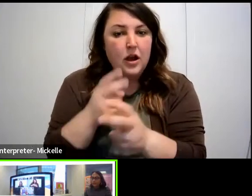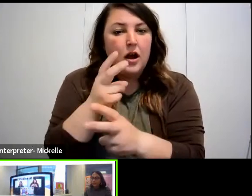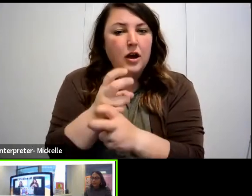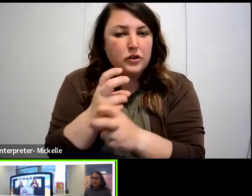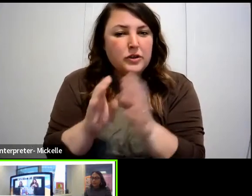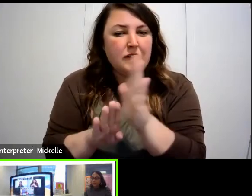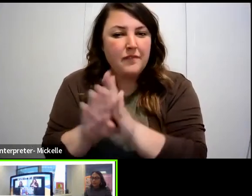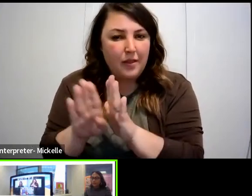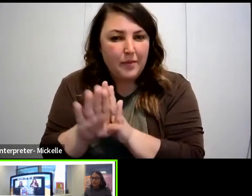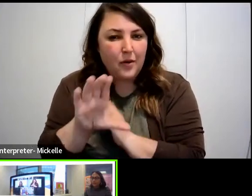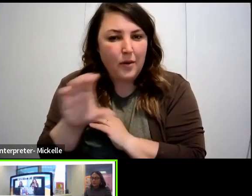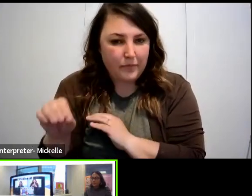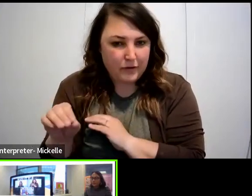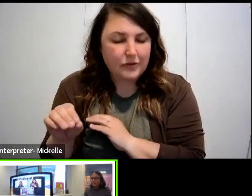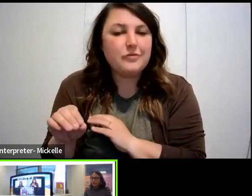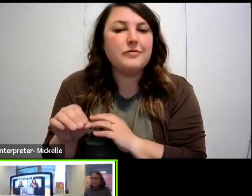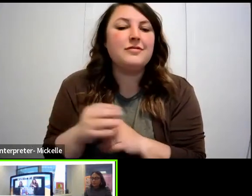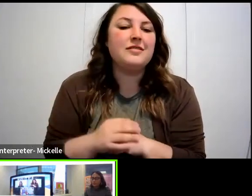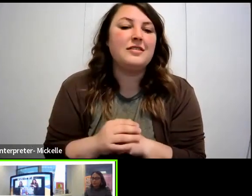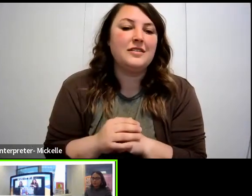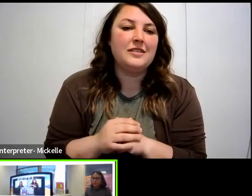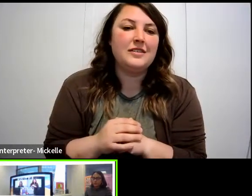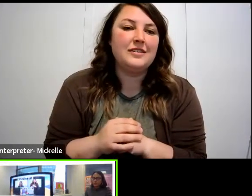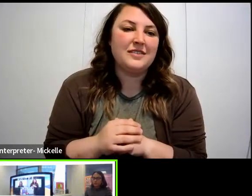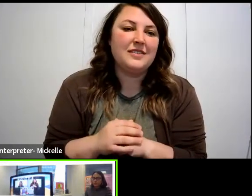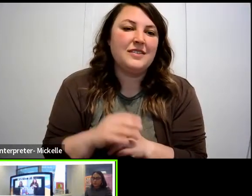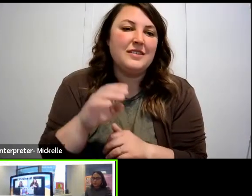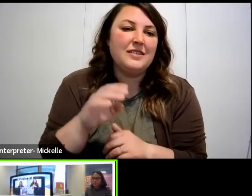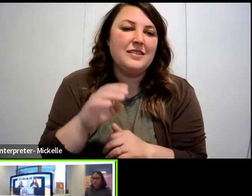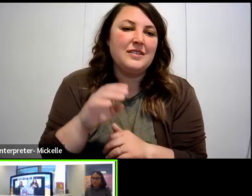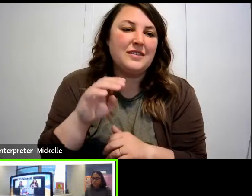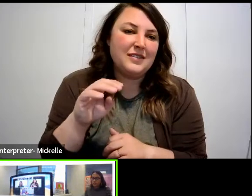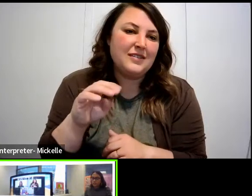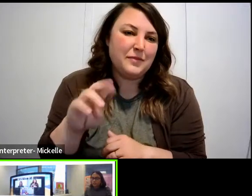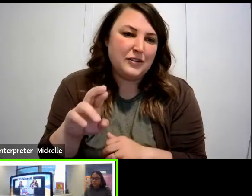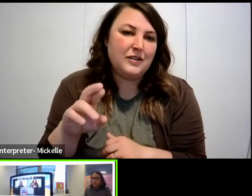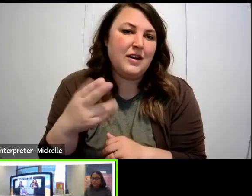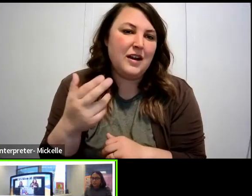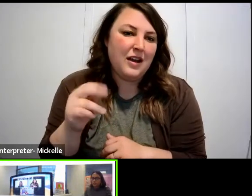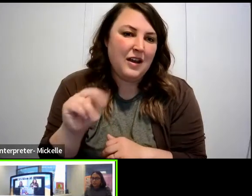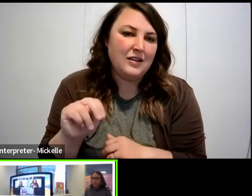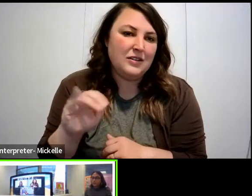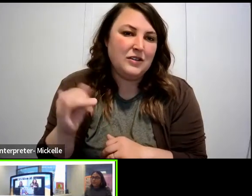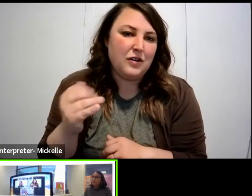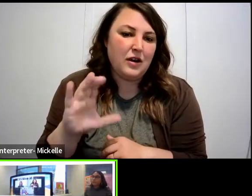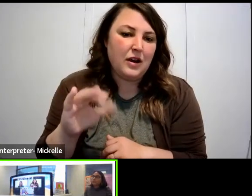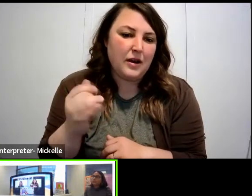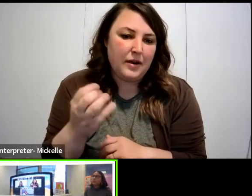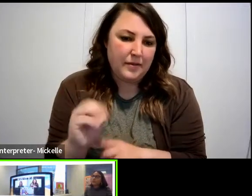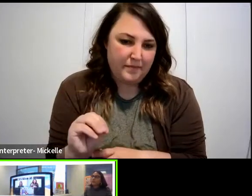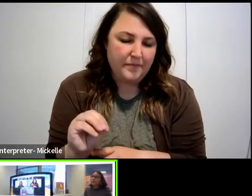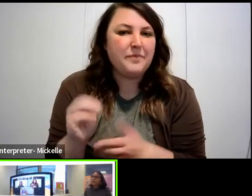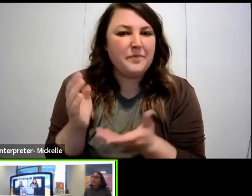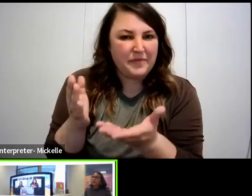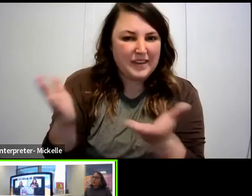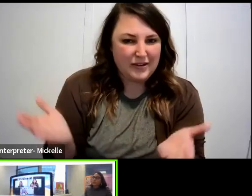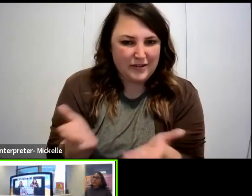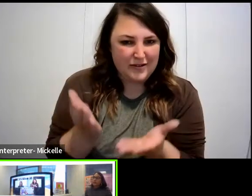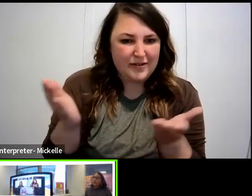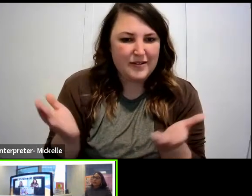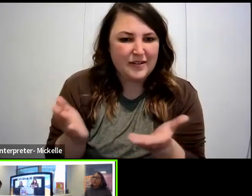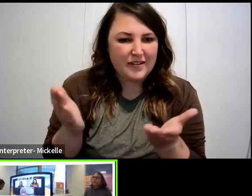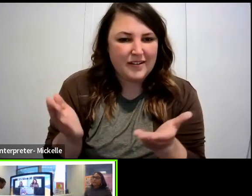Cooperation, and represented today by Mr. Hans Joachim Almos Lechner, the Deputy